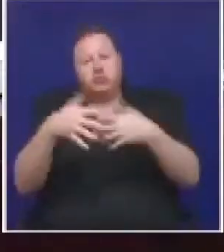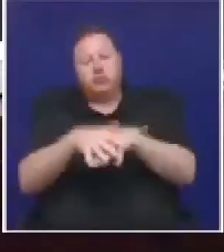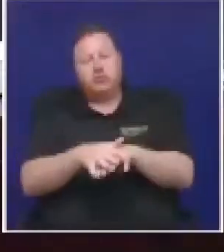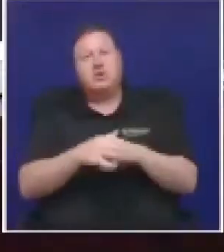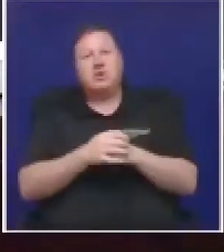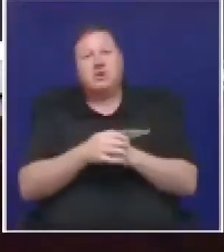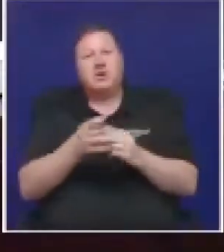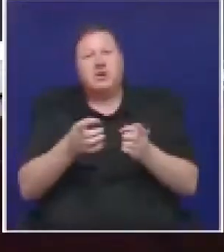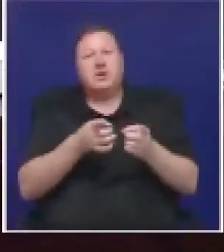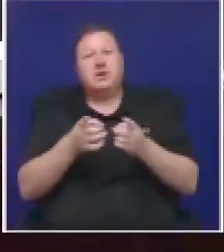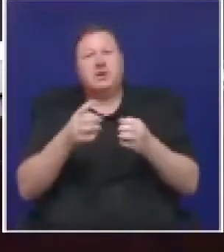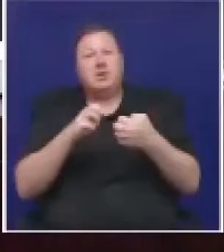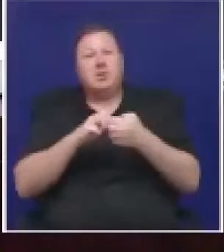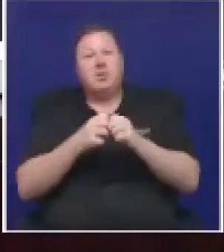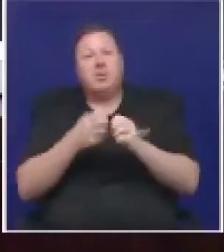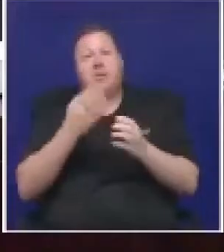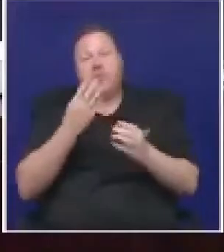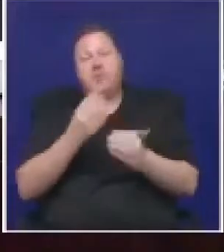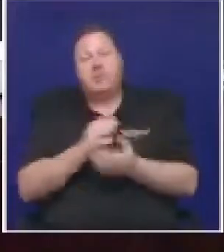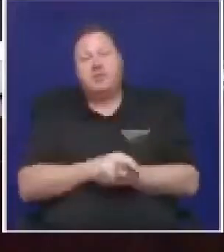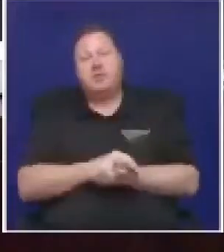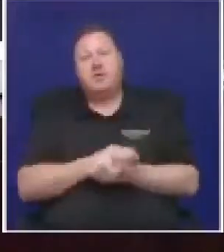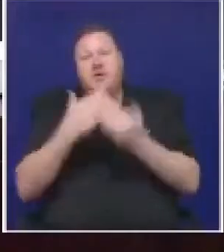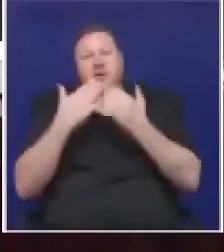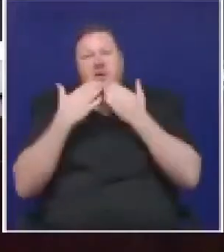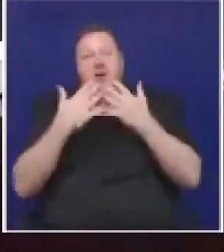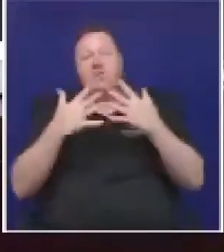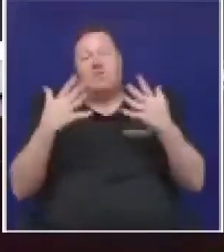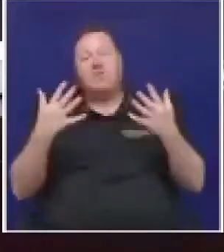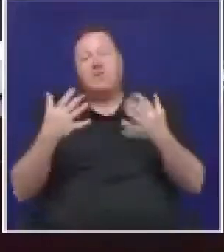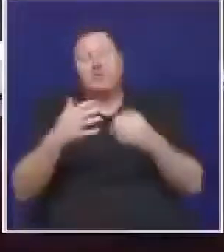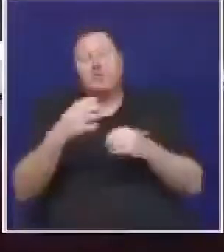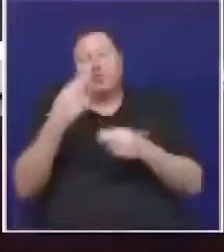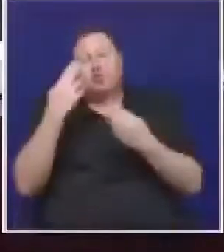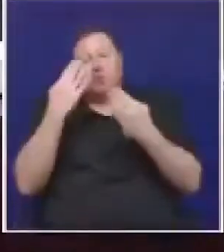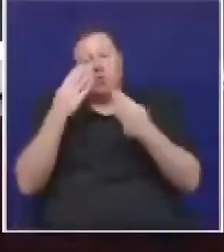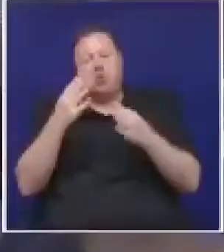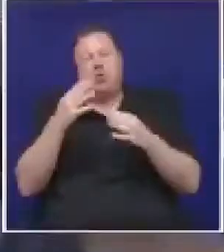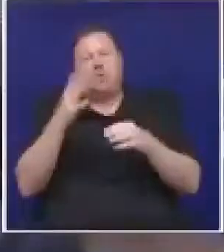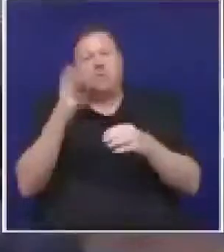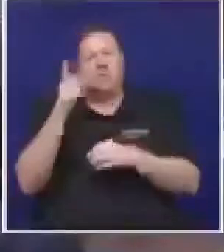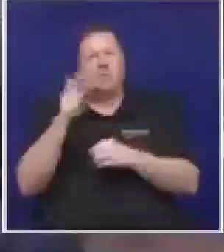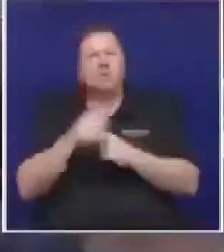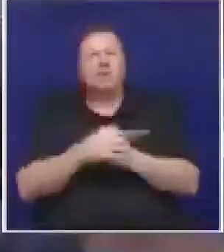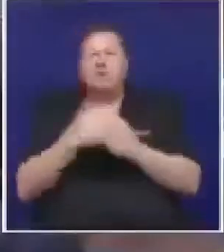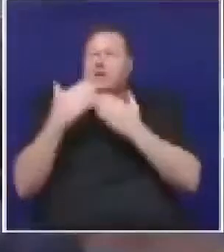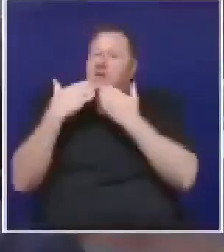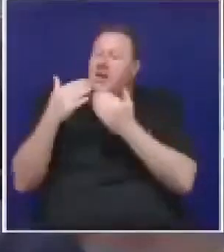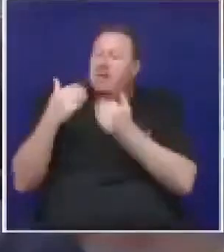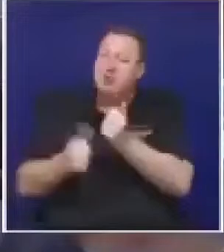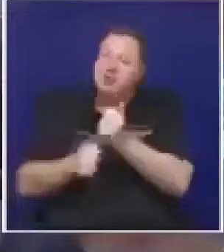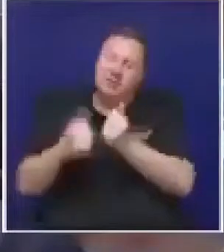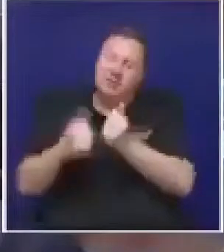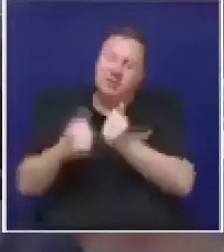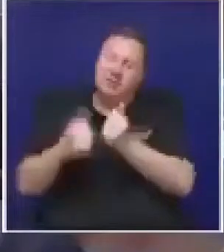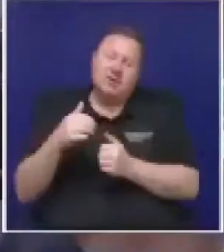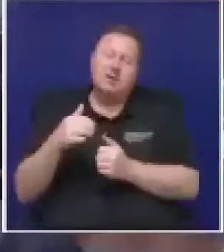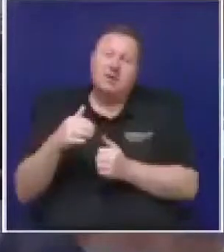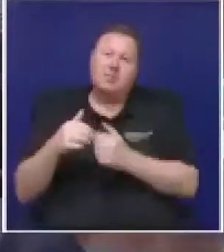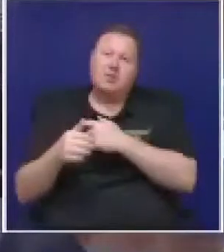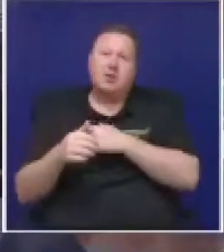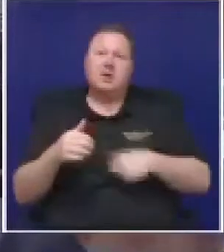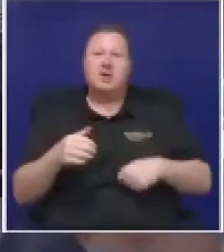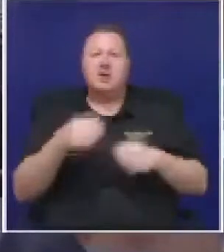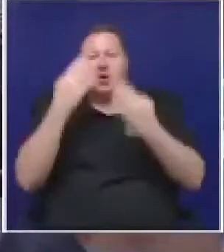to deal with this problem. Thank you very much, Honorable Speaker. Thank you, Deputy President. Honorable Denner, you may ask